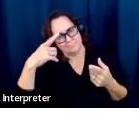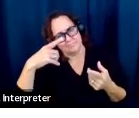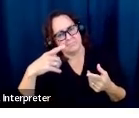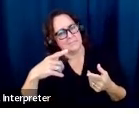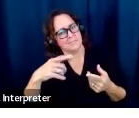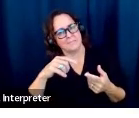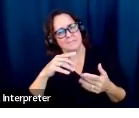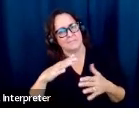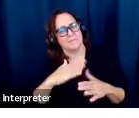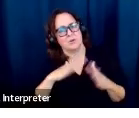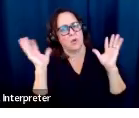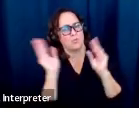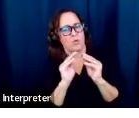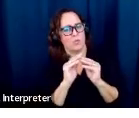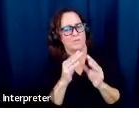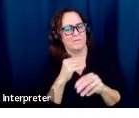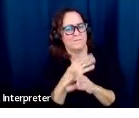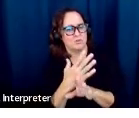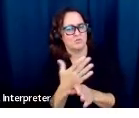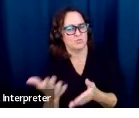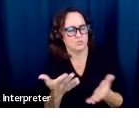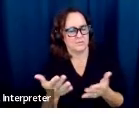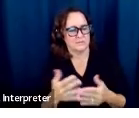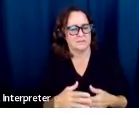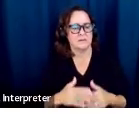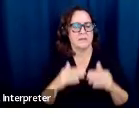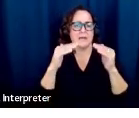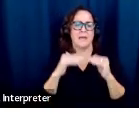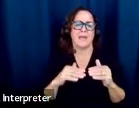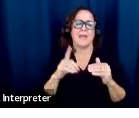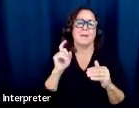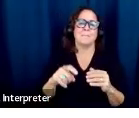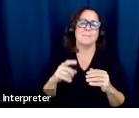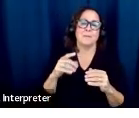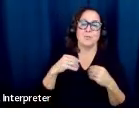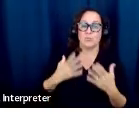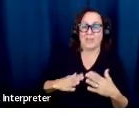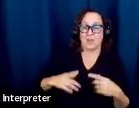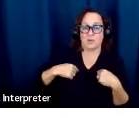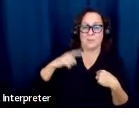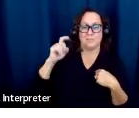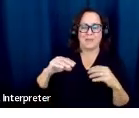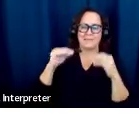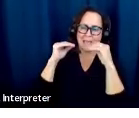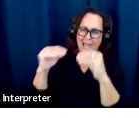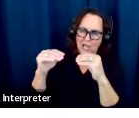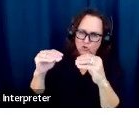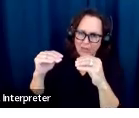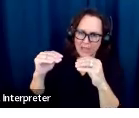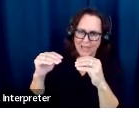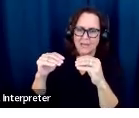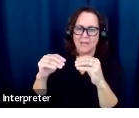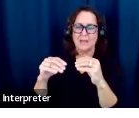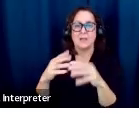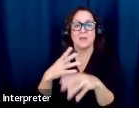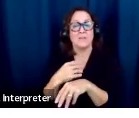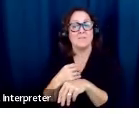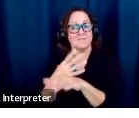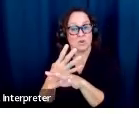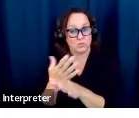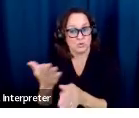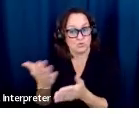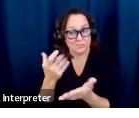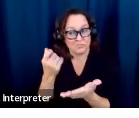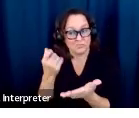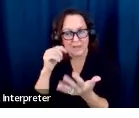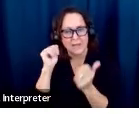to receive the service virtually. And providers must educate and inform the participant on the scope of the virtual delivery of the service